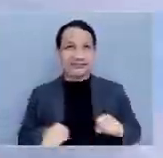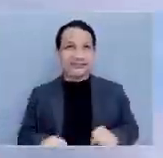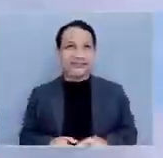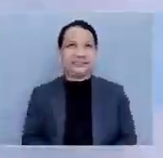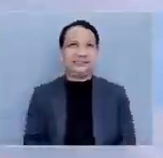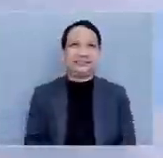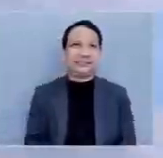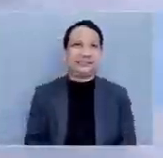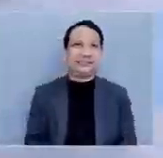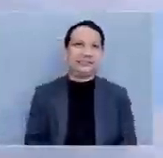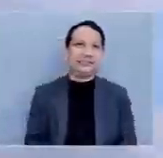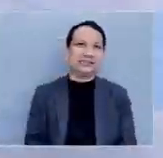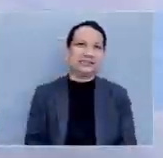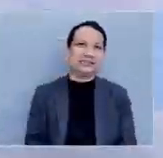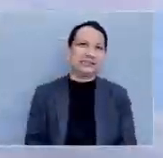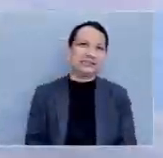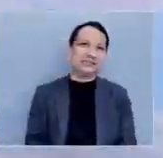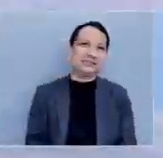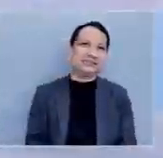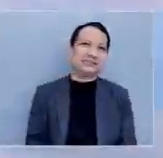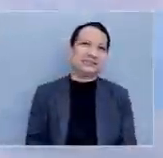Hey. Good job. Hey.